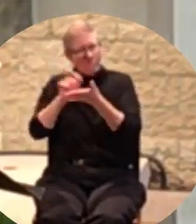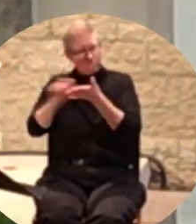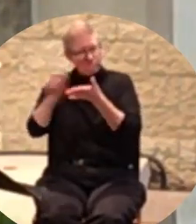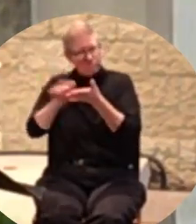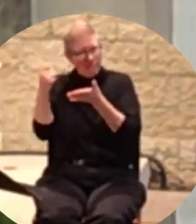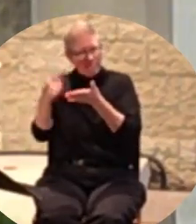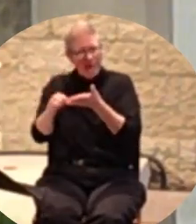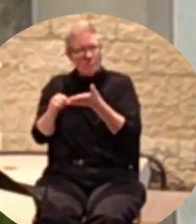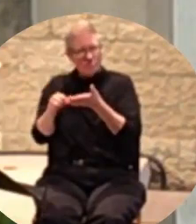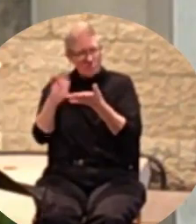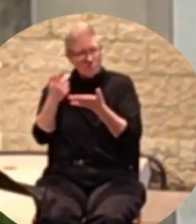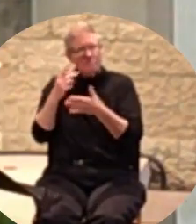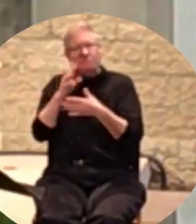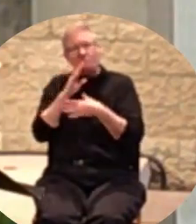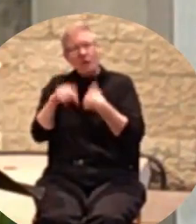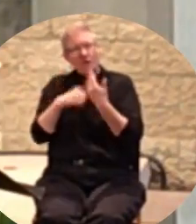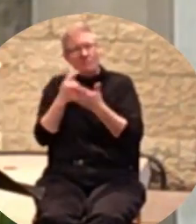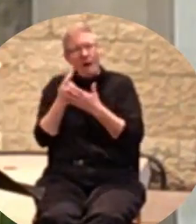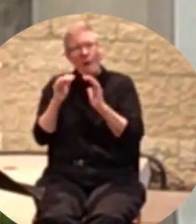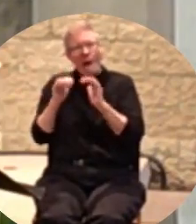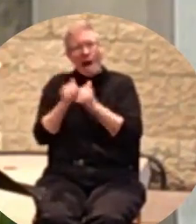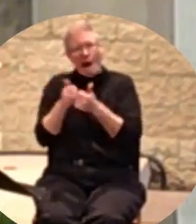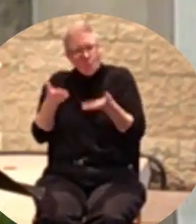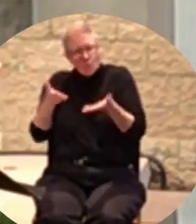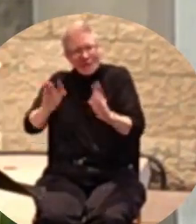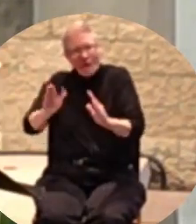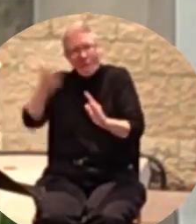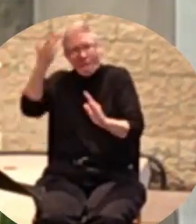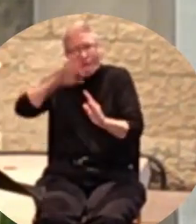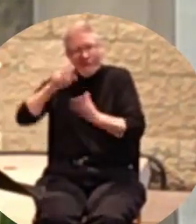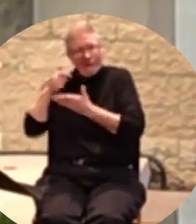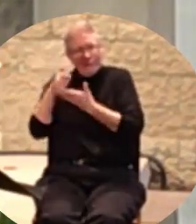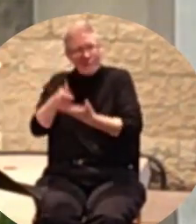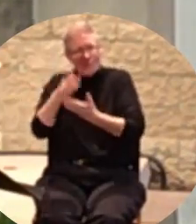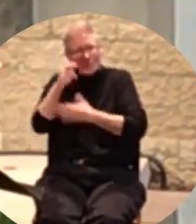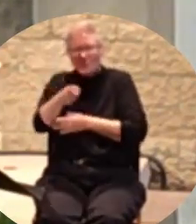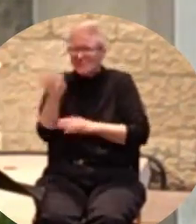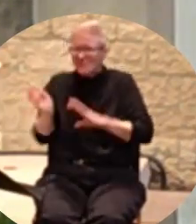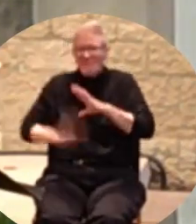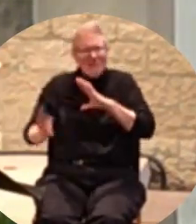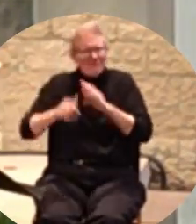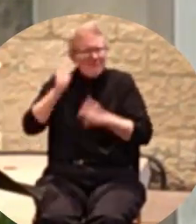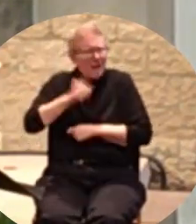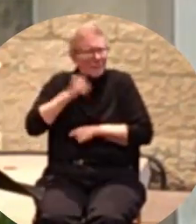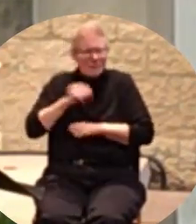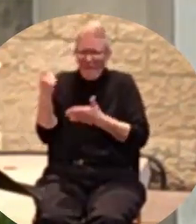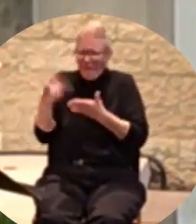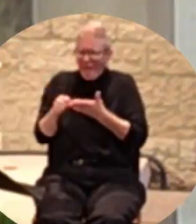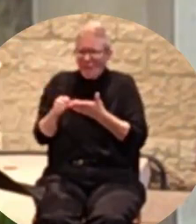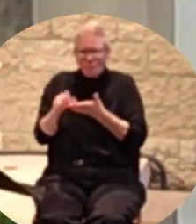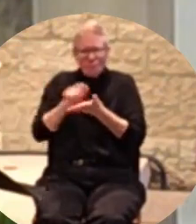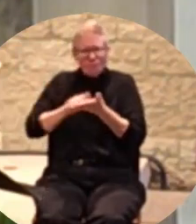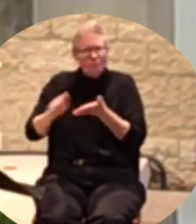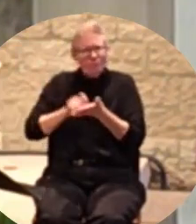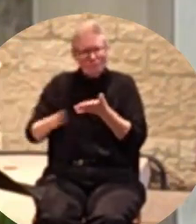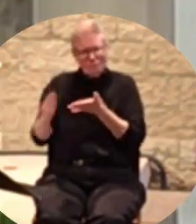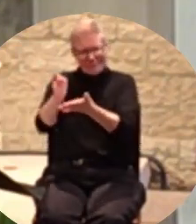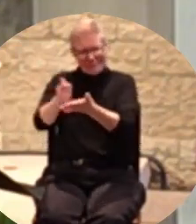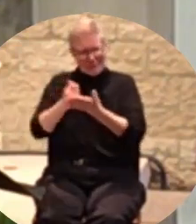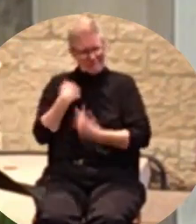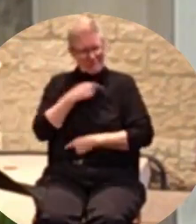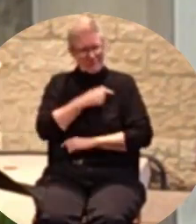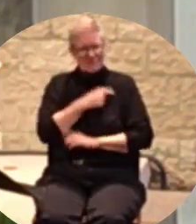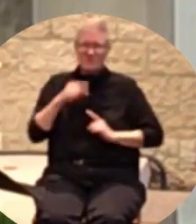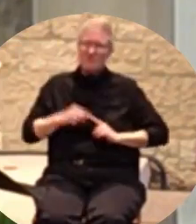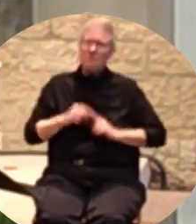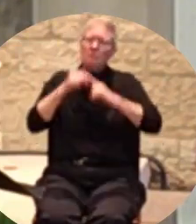of letters that we're going to be looking at. And they're just practical, everyday letters to help us, especially in challenging times like